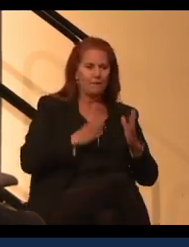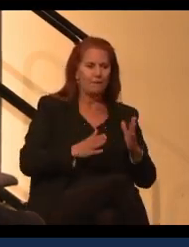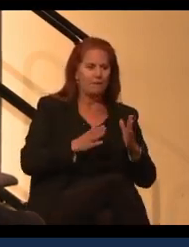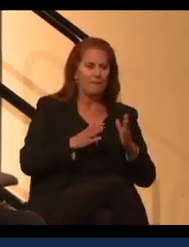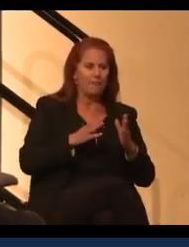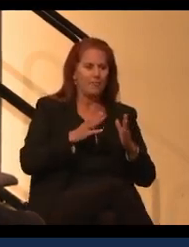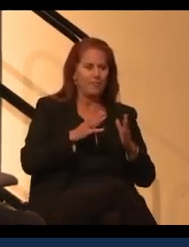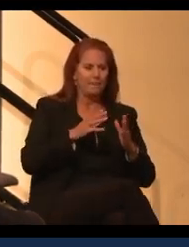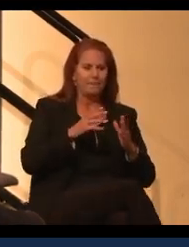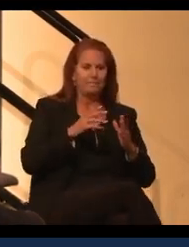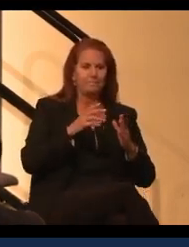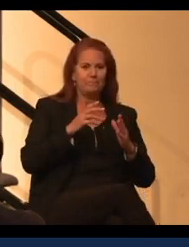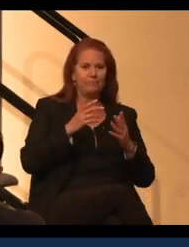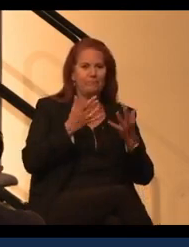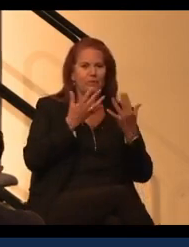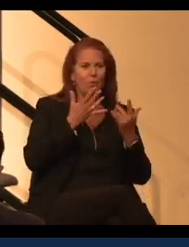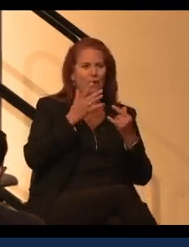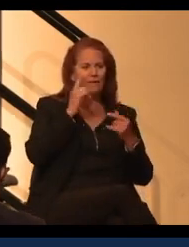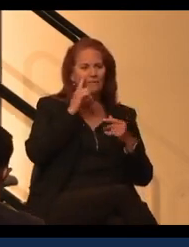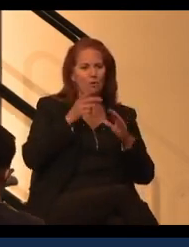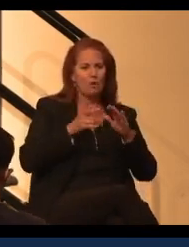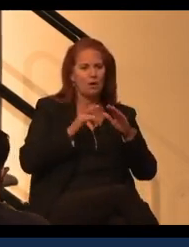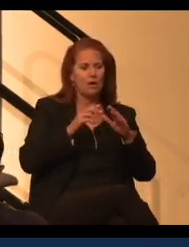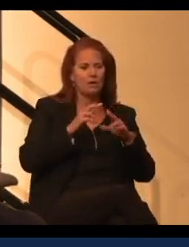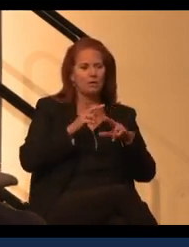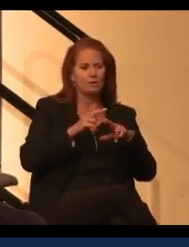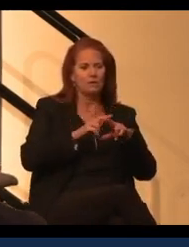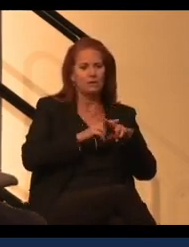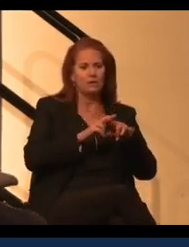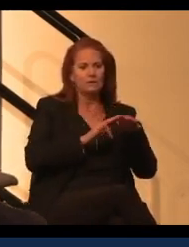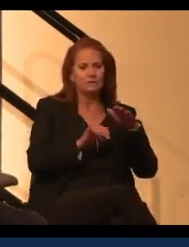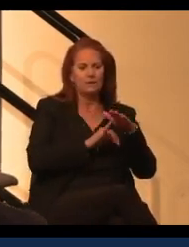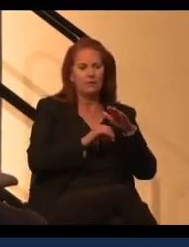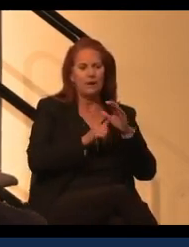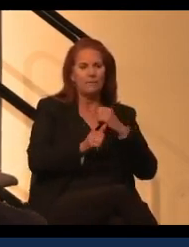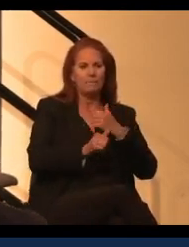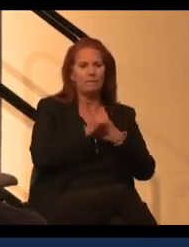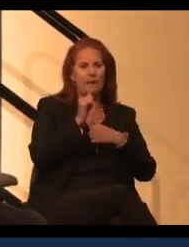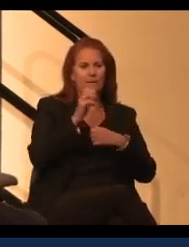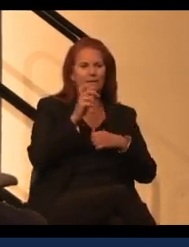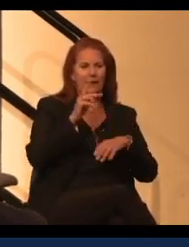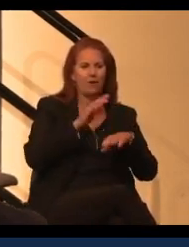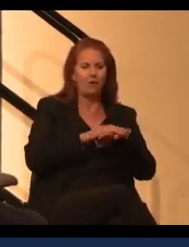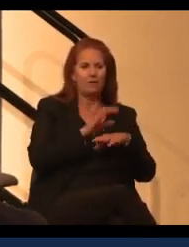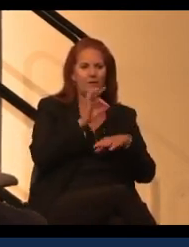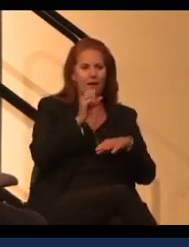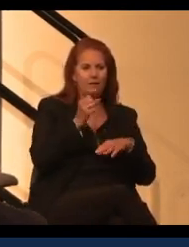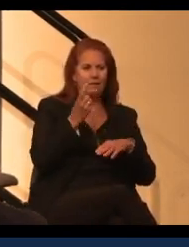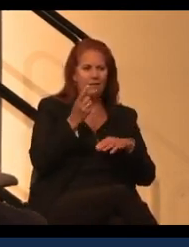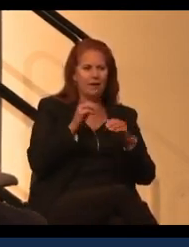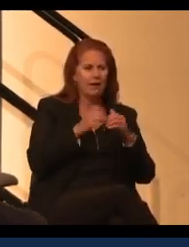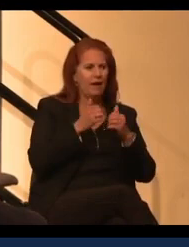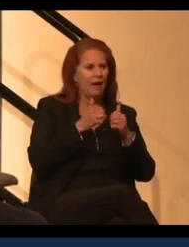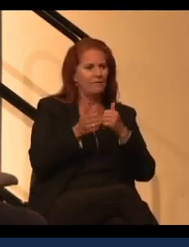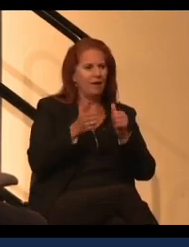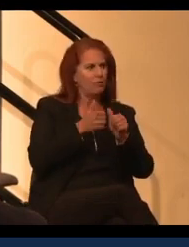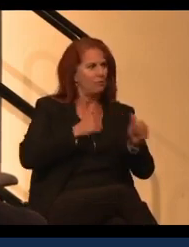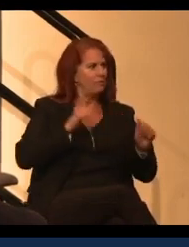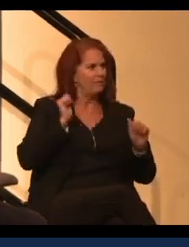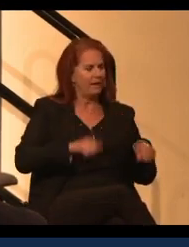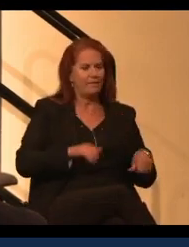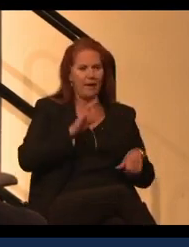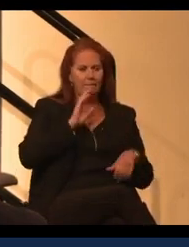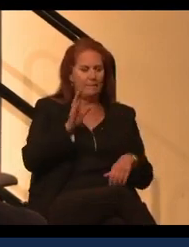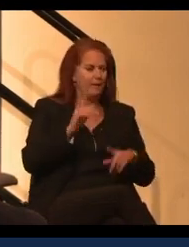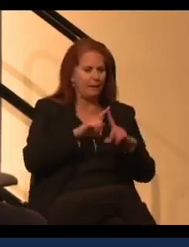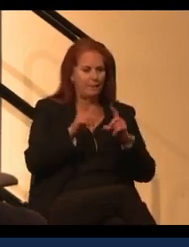in the throat, waiting for a subway, and basically being blamed on the attacks for 9/11. I mean, how far removed can that be? But